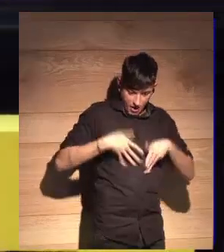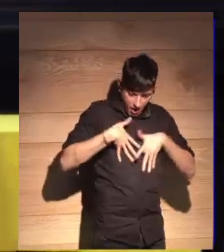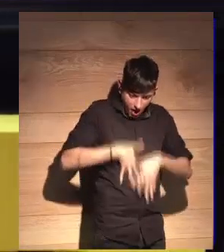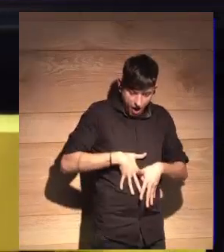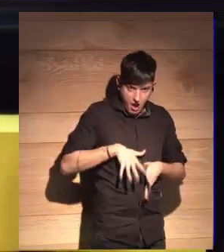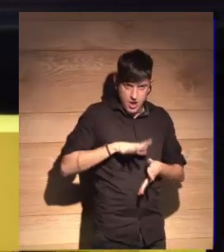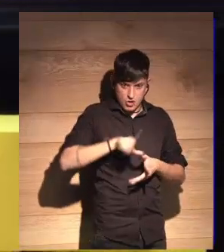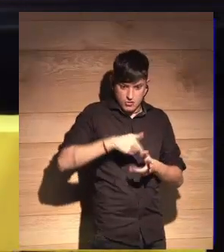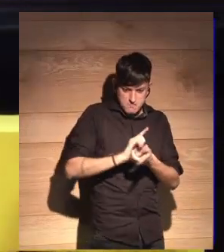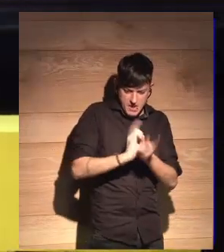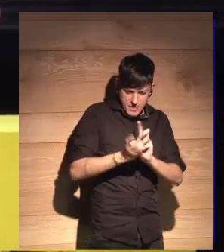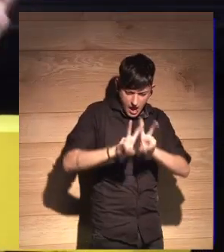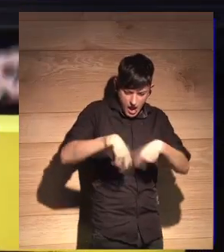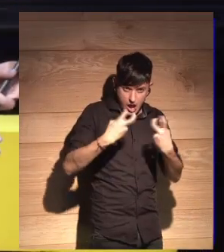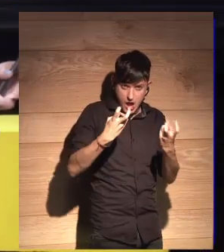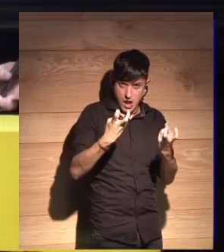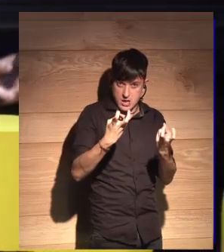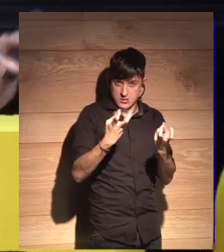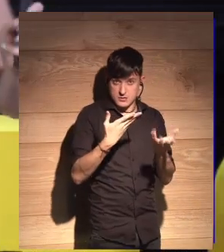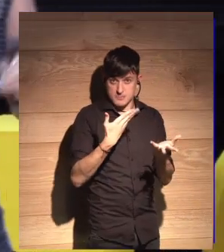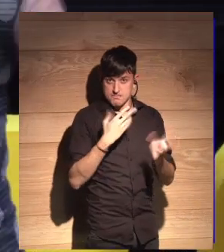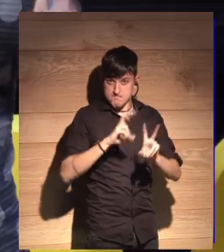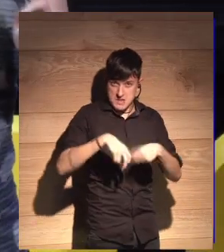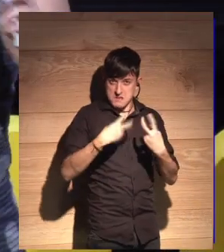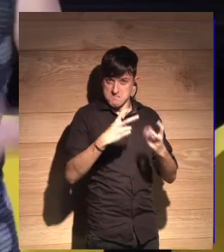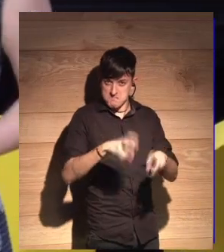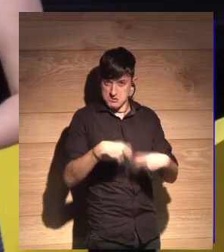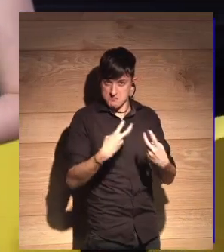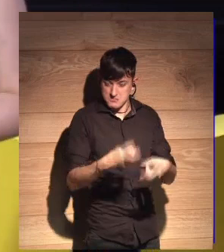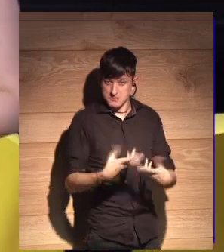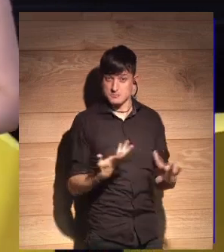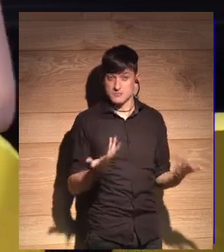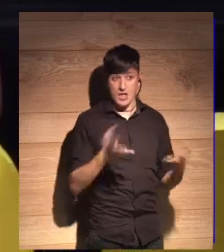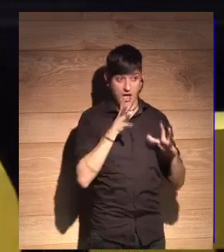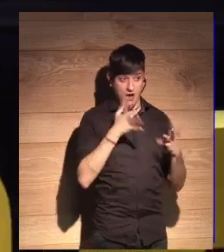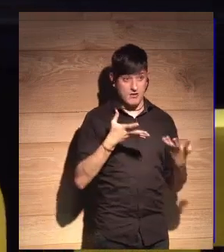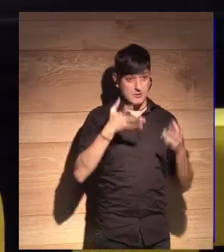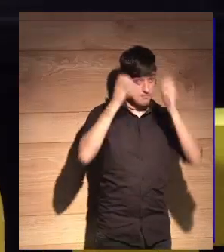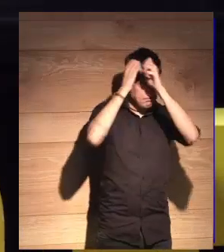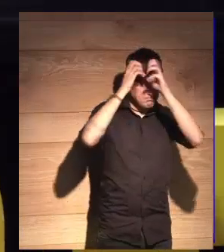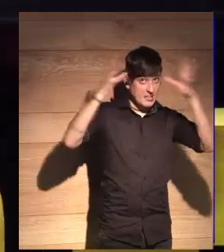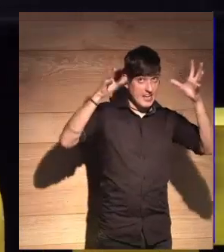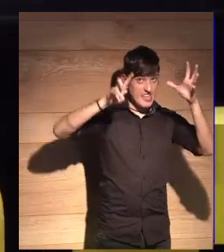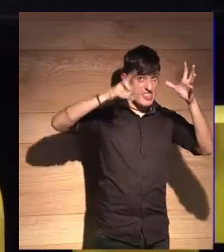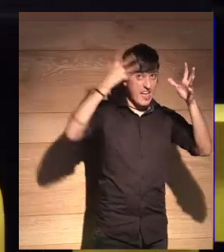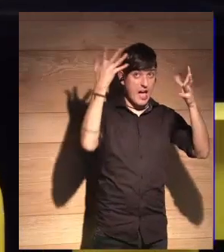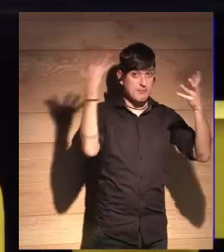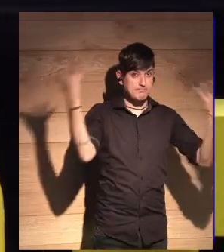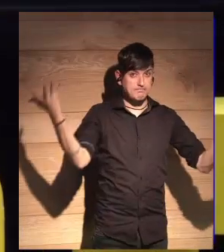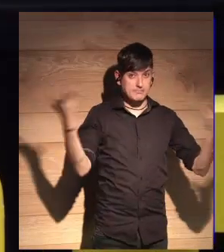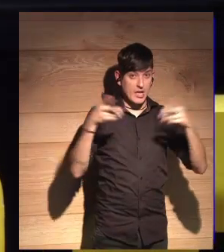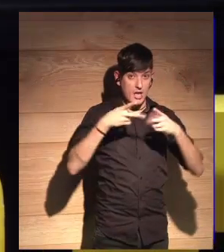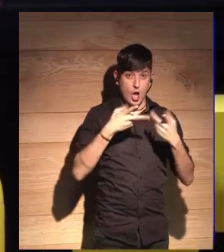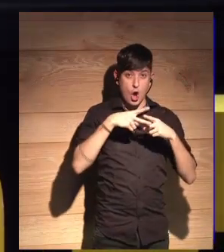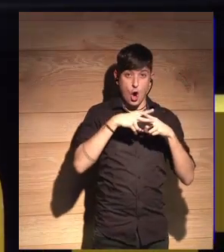loop. And now we have this idea that we should have smart objects, that suddenly technology should be smarter